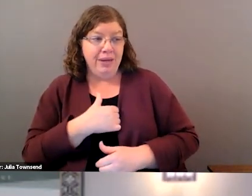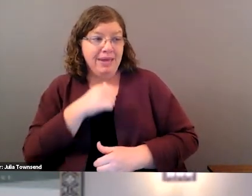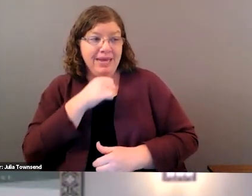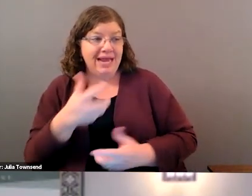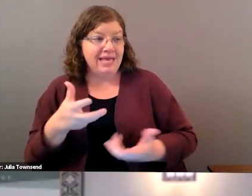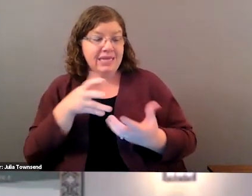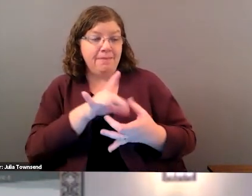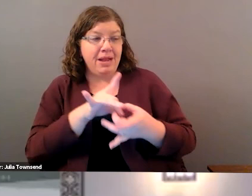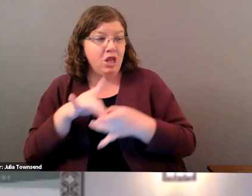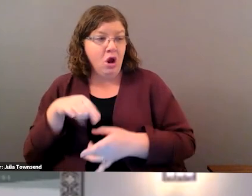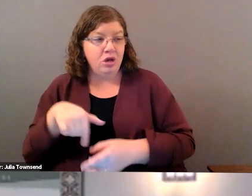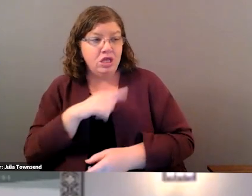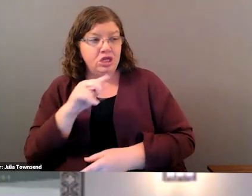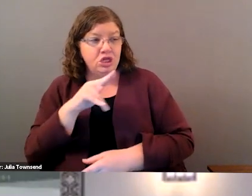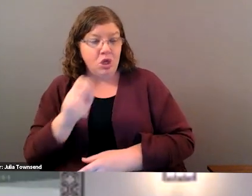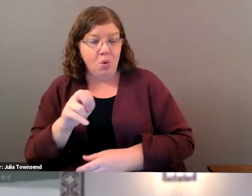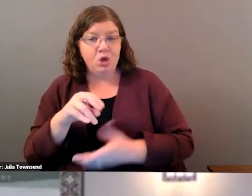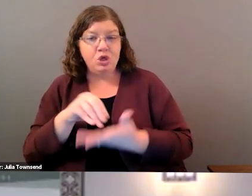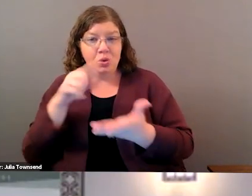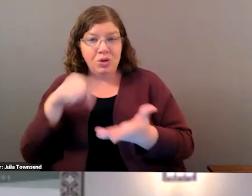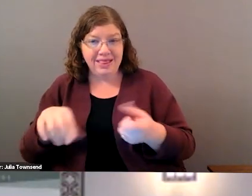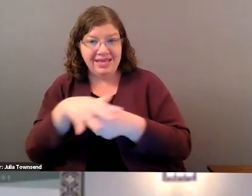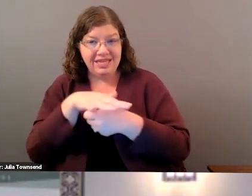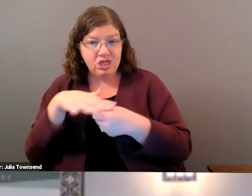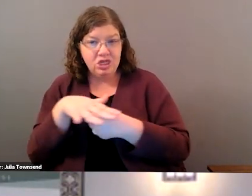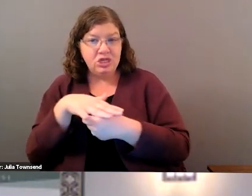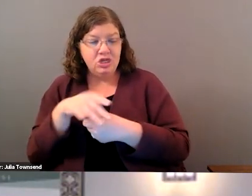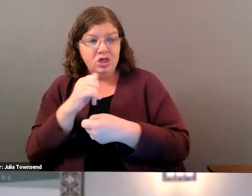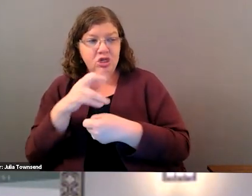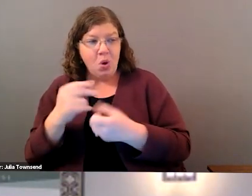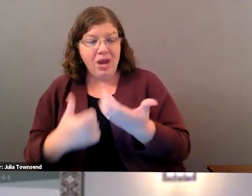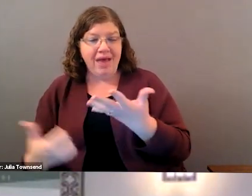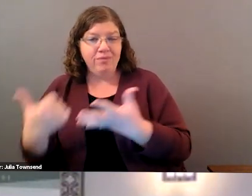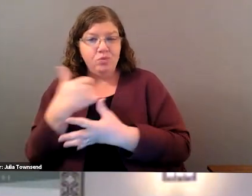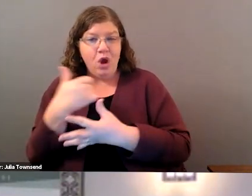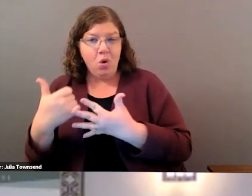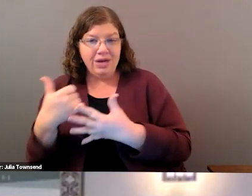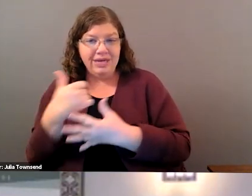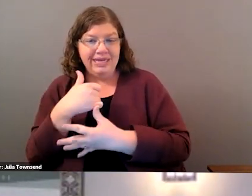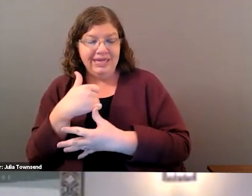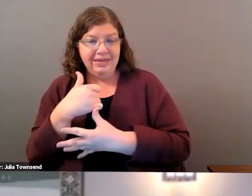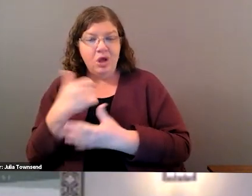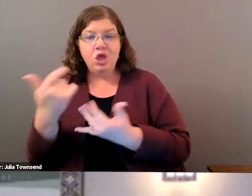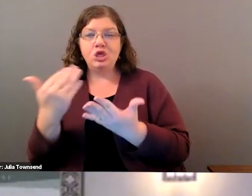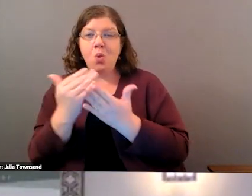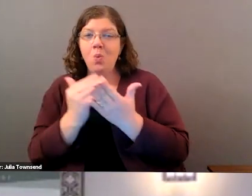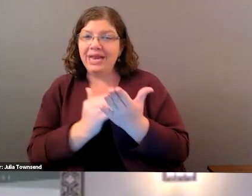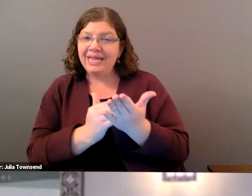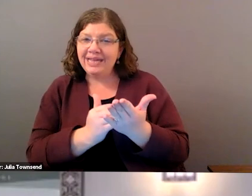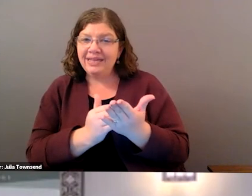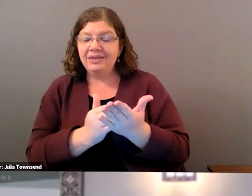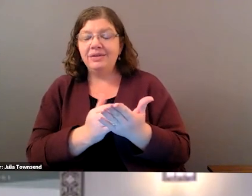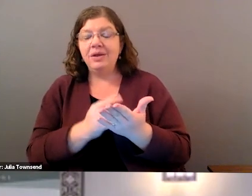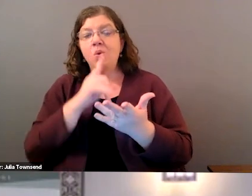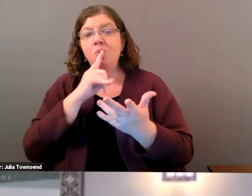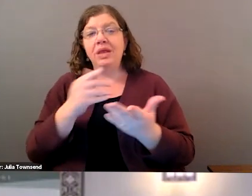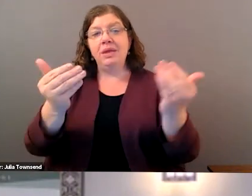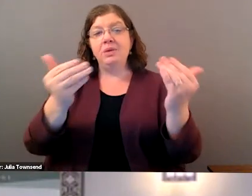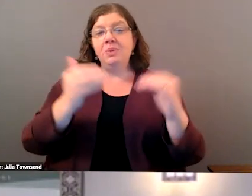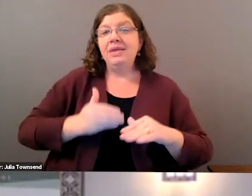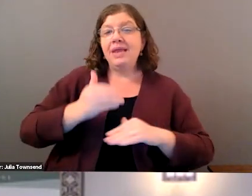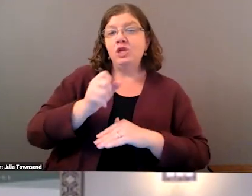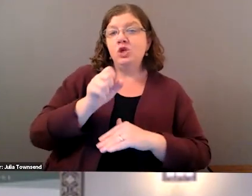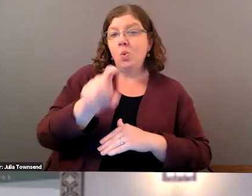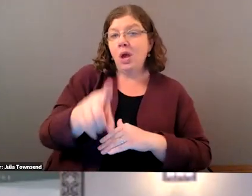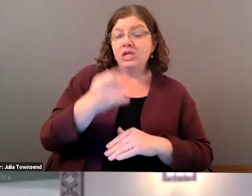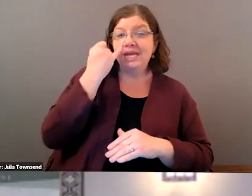zone. Students in the zone have priority, a waiting list. This brings me to my next question. If we